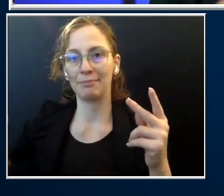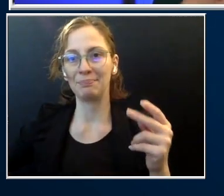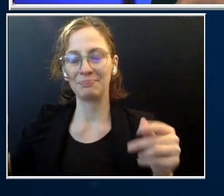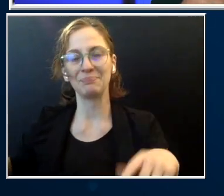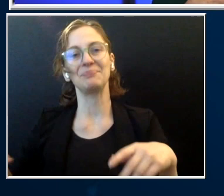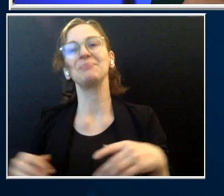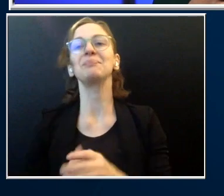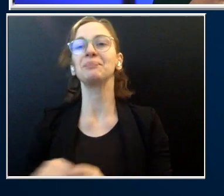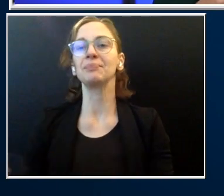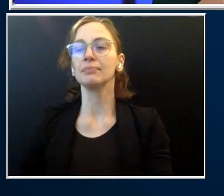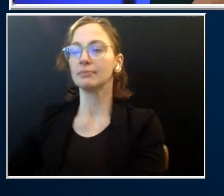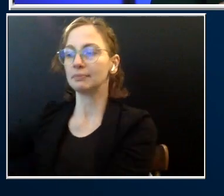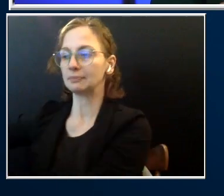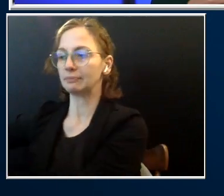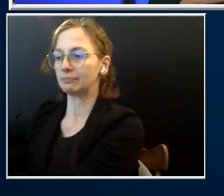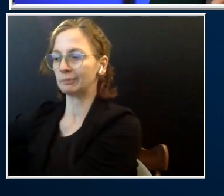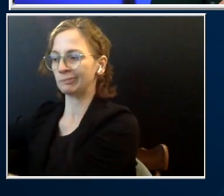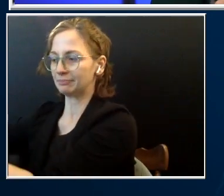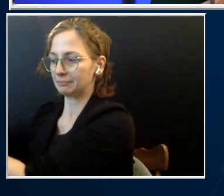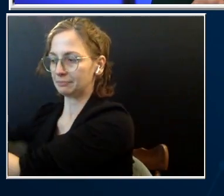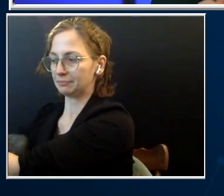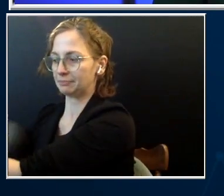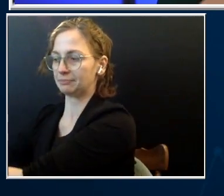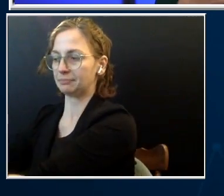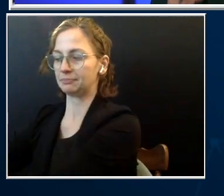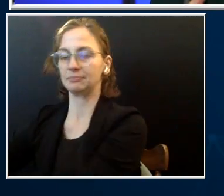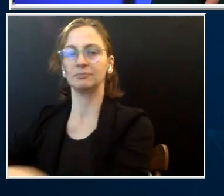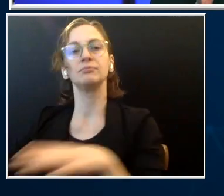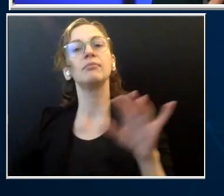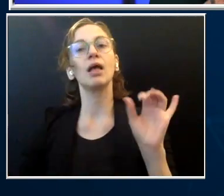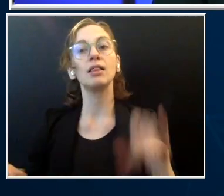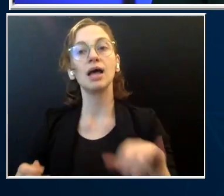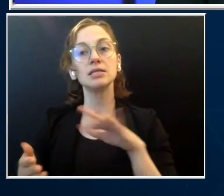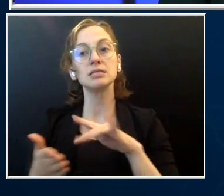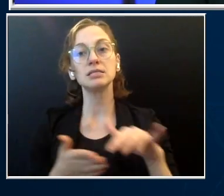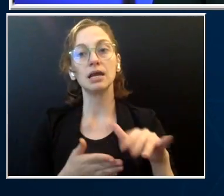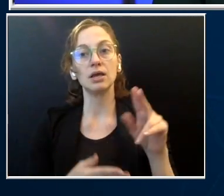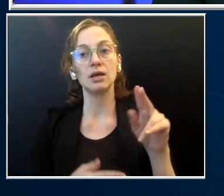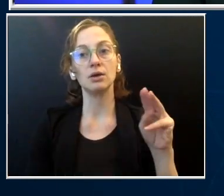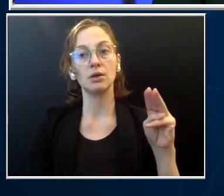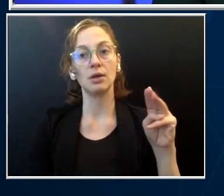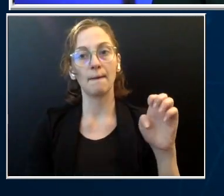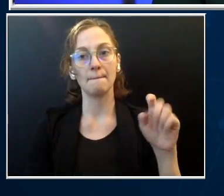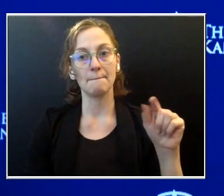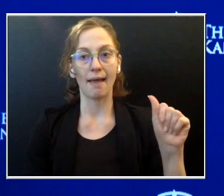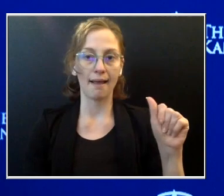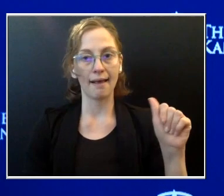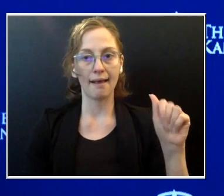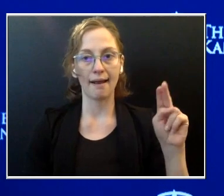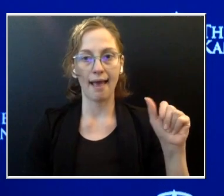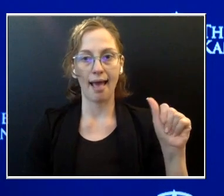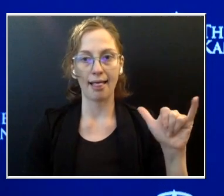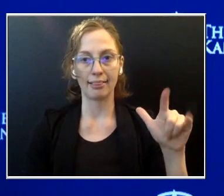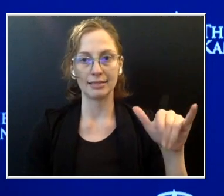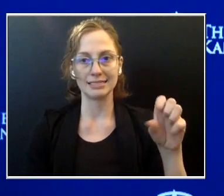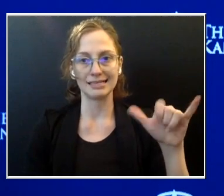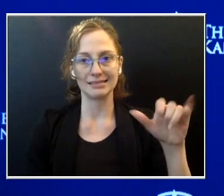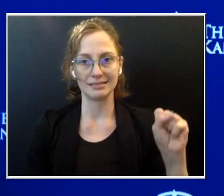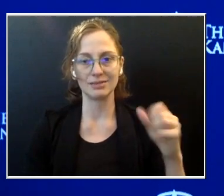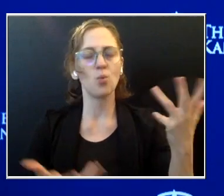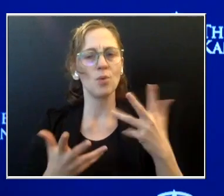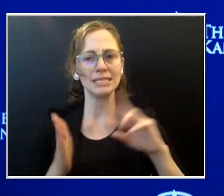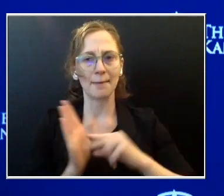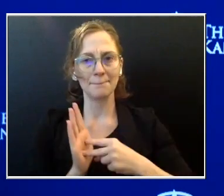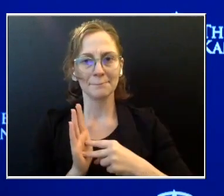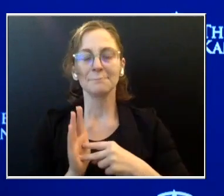unvaccinated. But Hawk, this study was a meta-analysis, so tell us exactly what does that mean? Yeah, so a meta-analysis is a type of study where